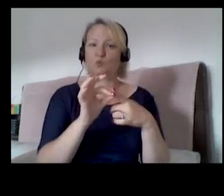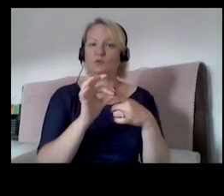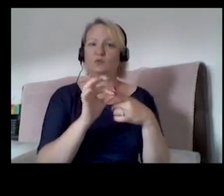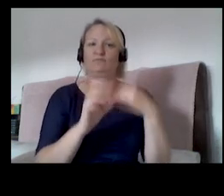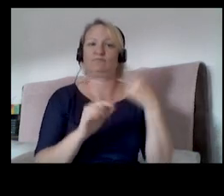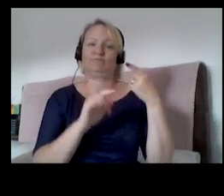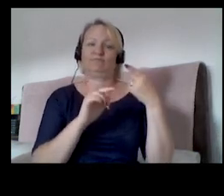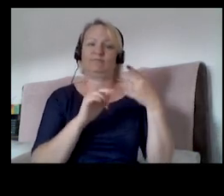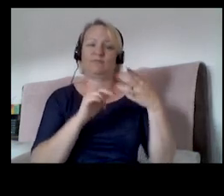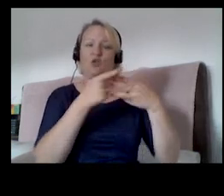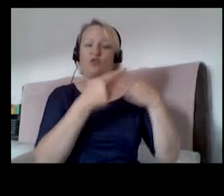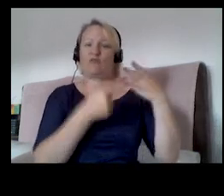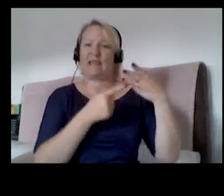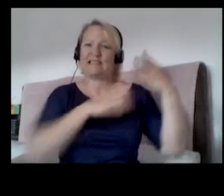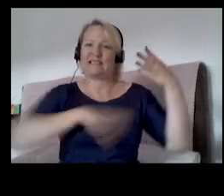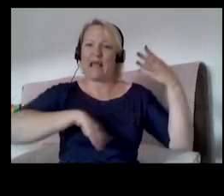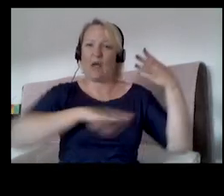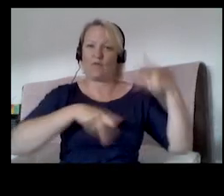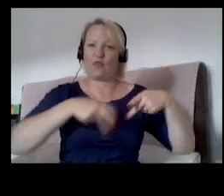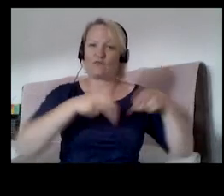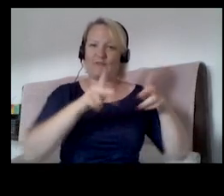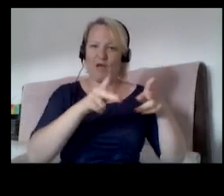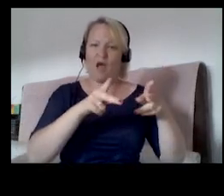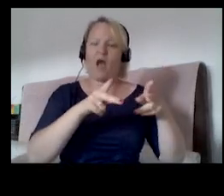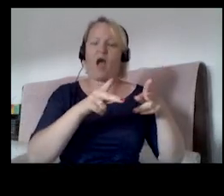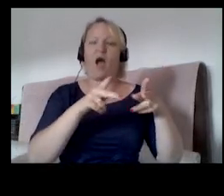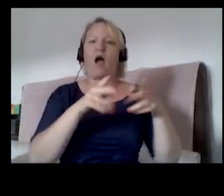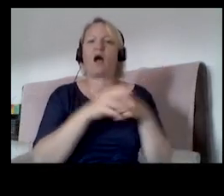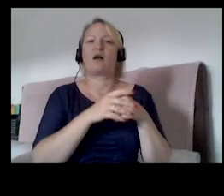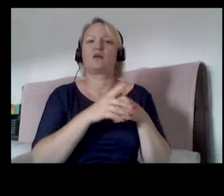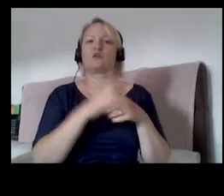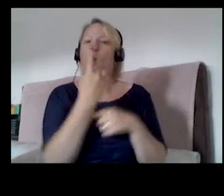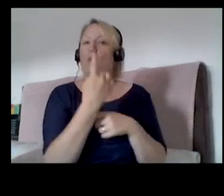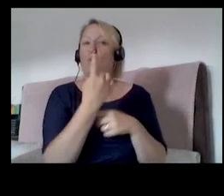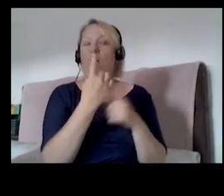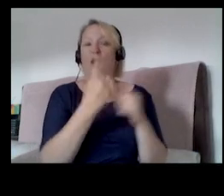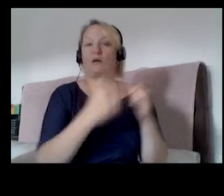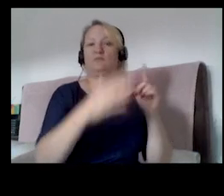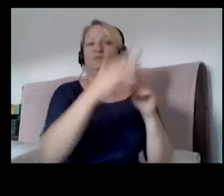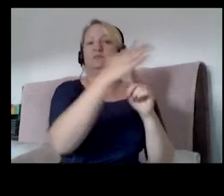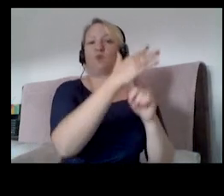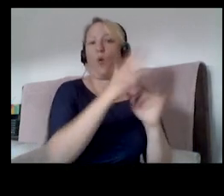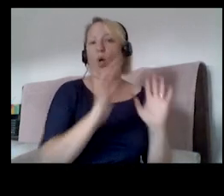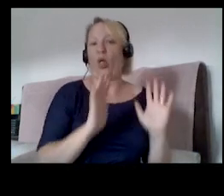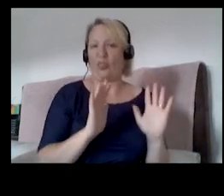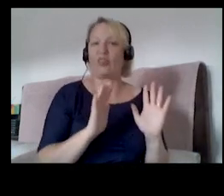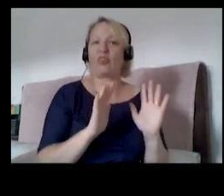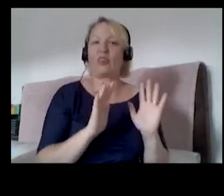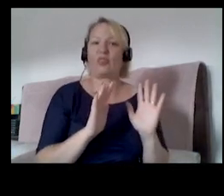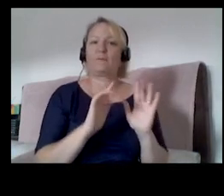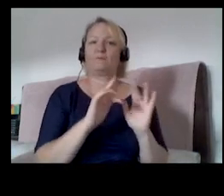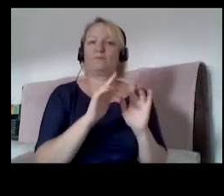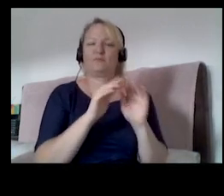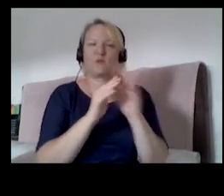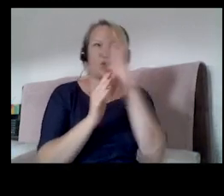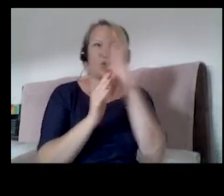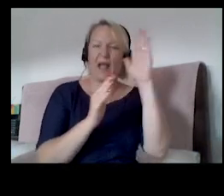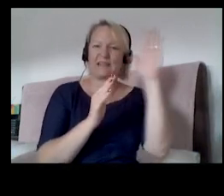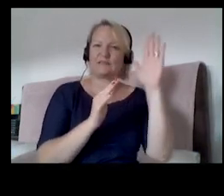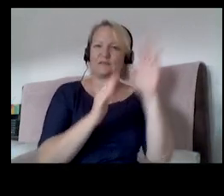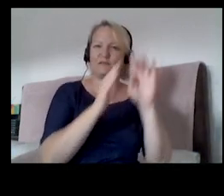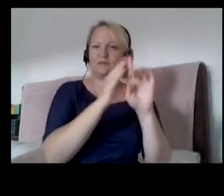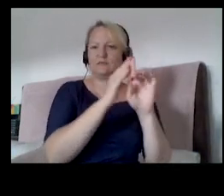There are 4 proposed construction compounds in section B. 3 are south of the river, so only one of these is in the north near